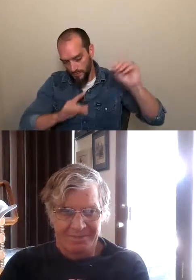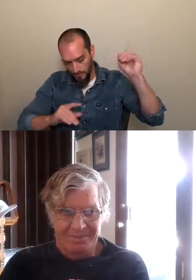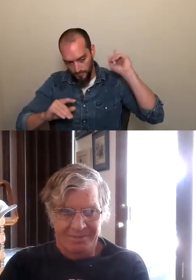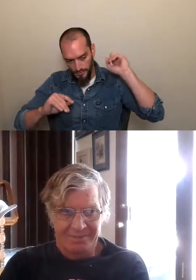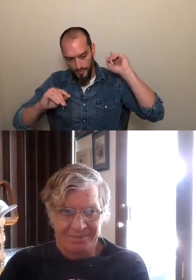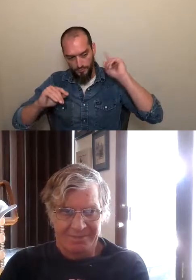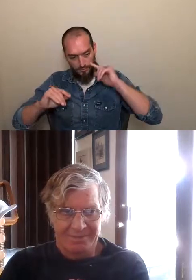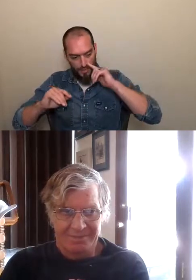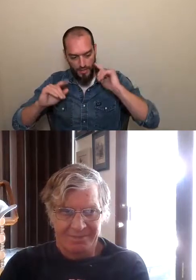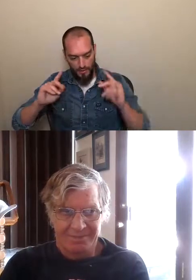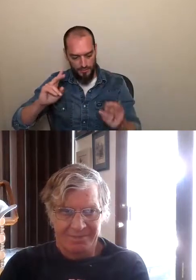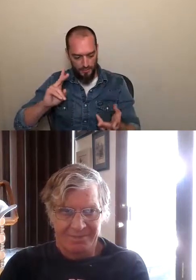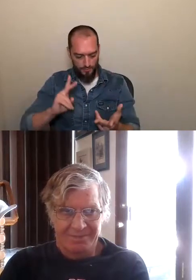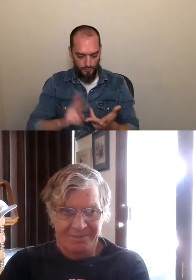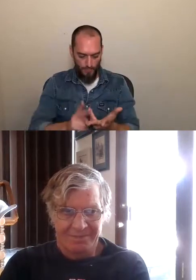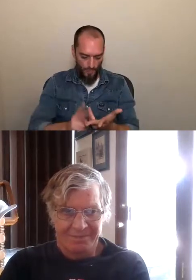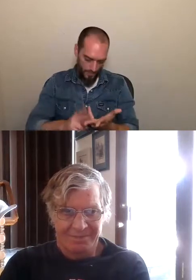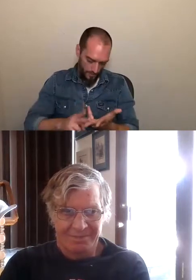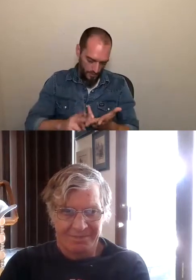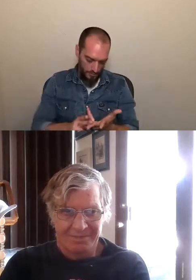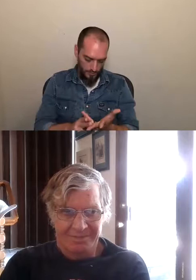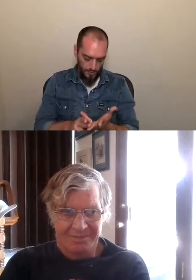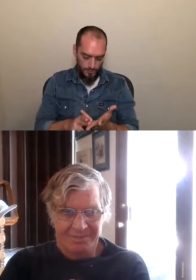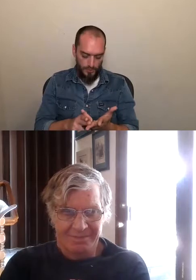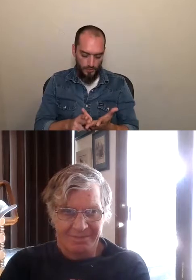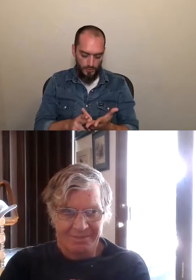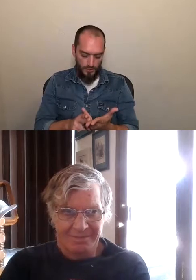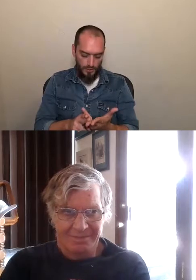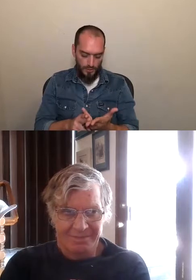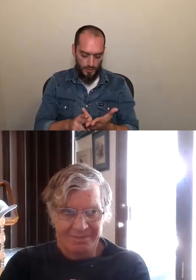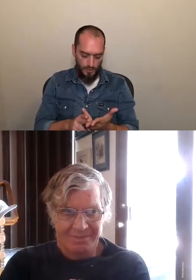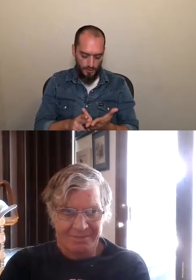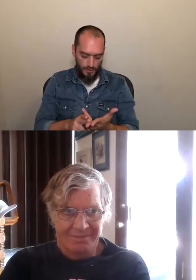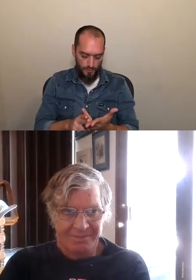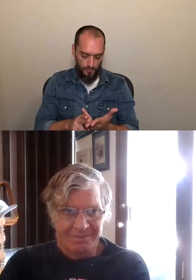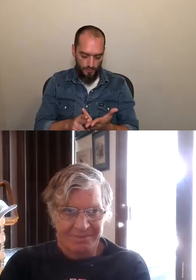So be careful about that. And what else was I wanting to say?